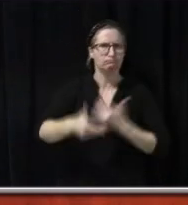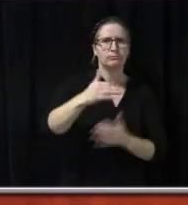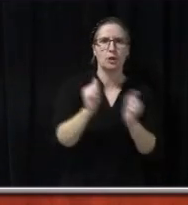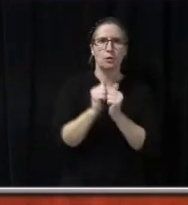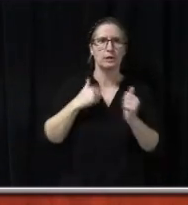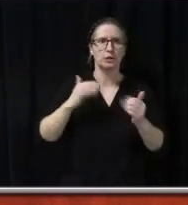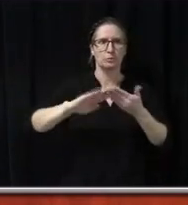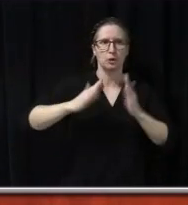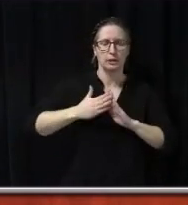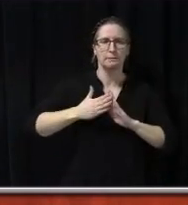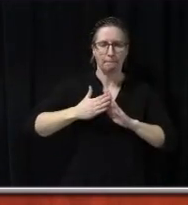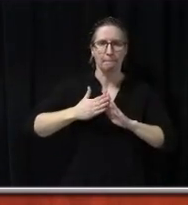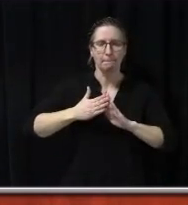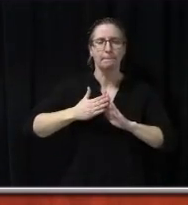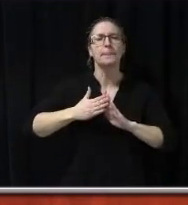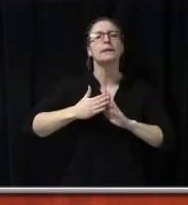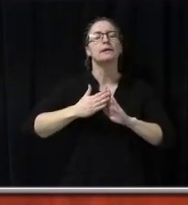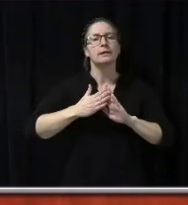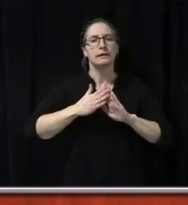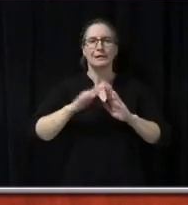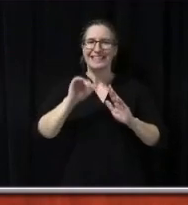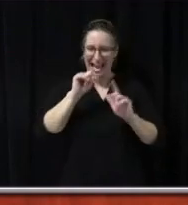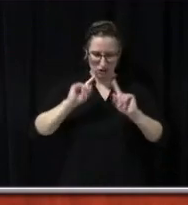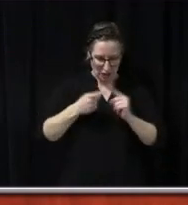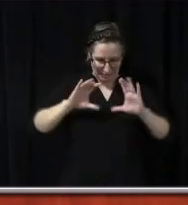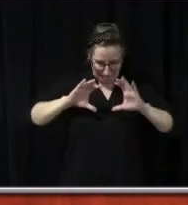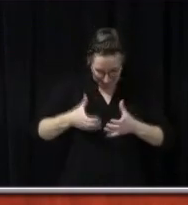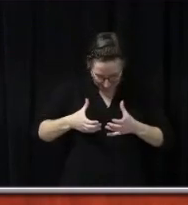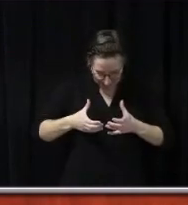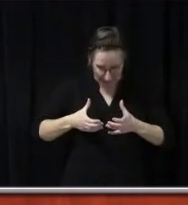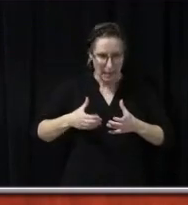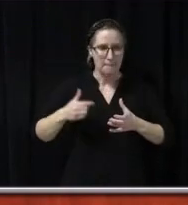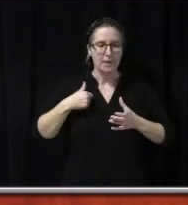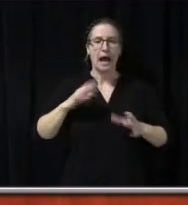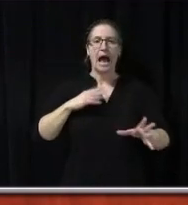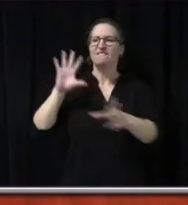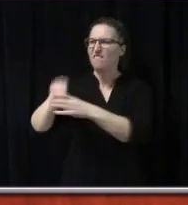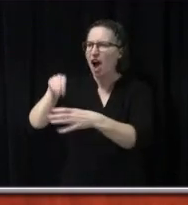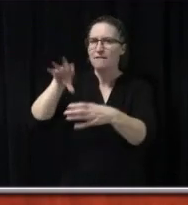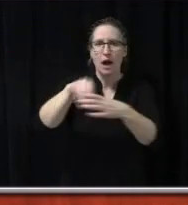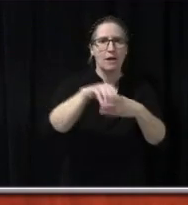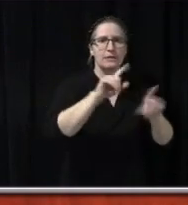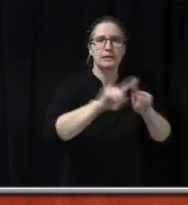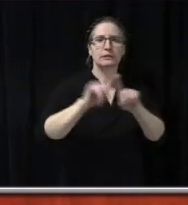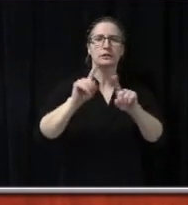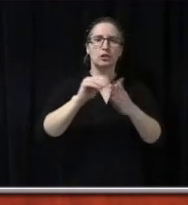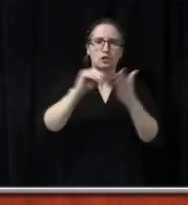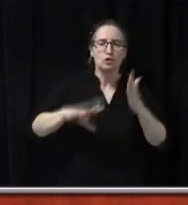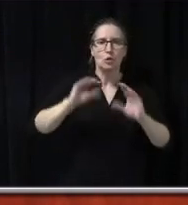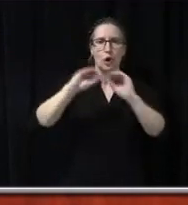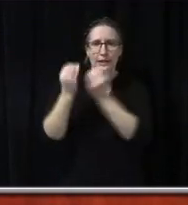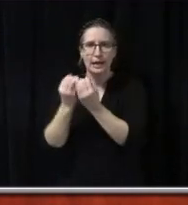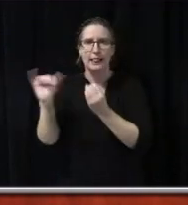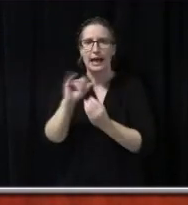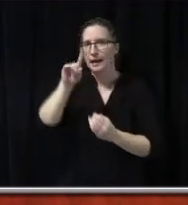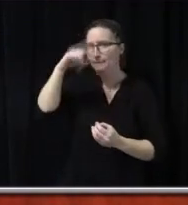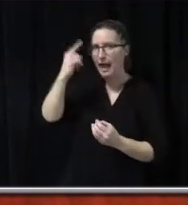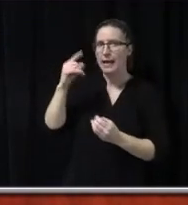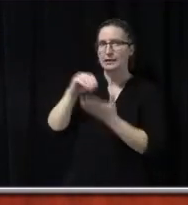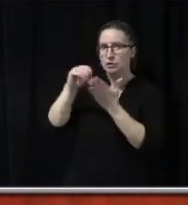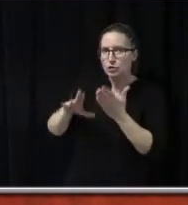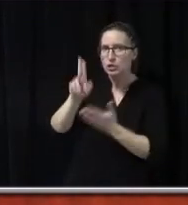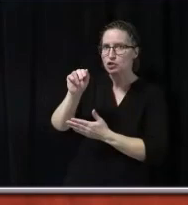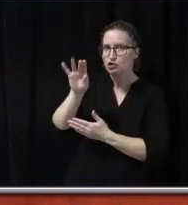communities. Beyond the classroom, my involvement in student organizations and student life, such as the Black Student